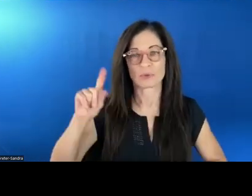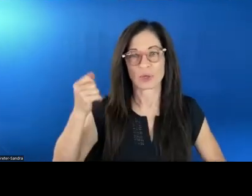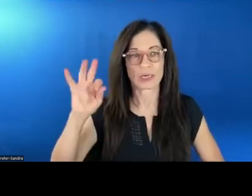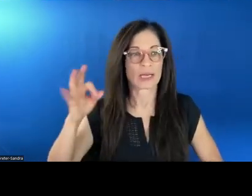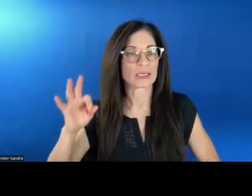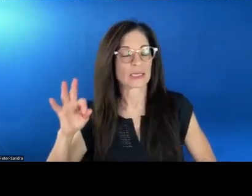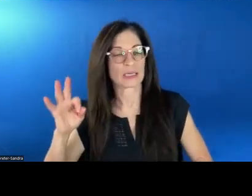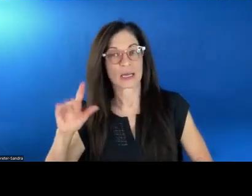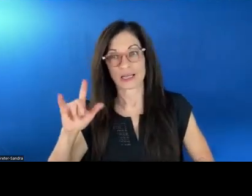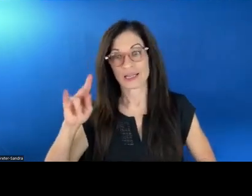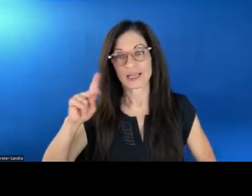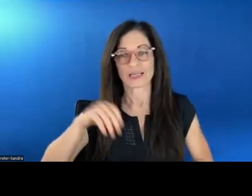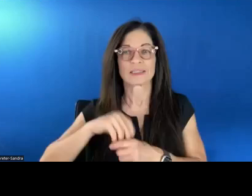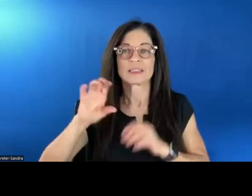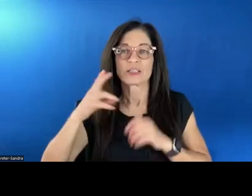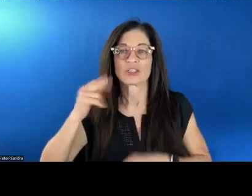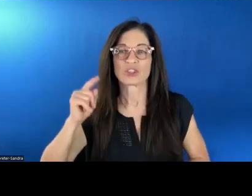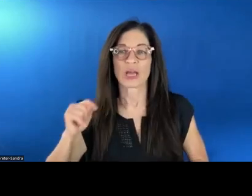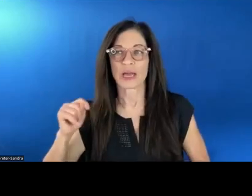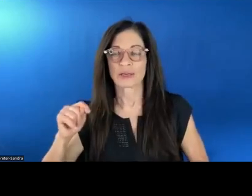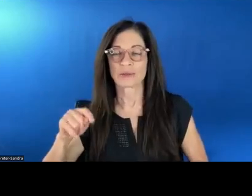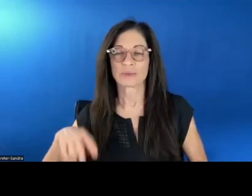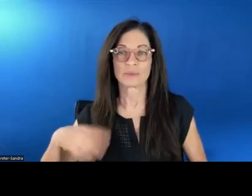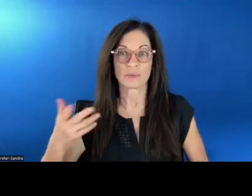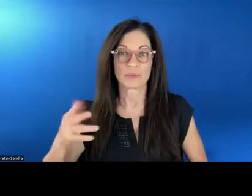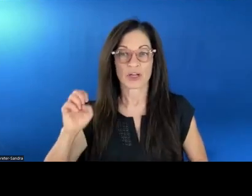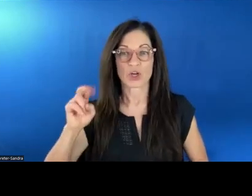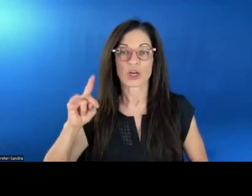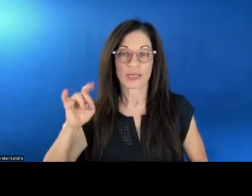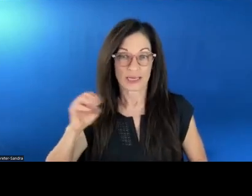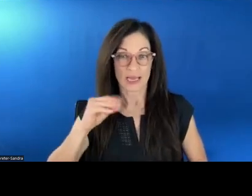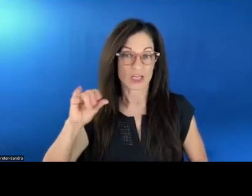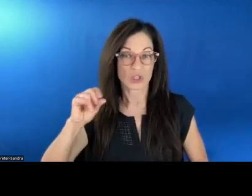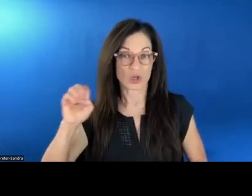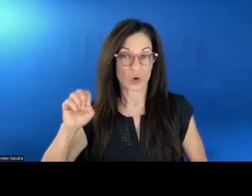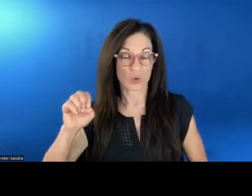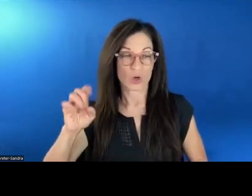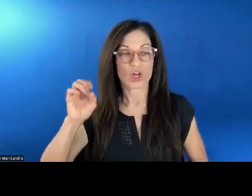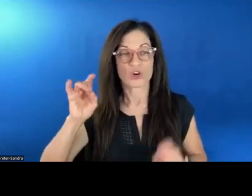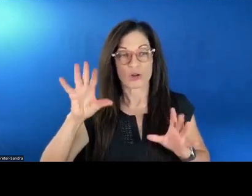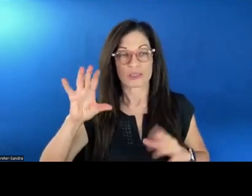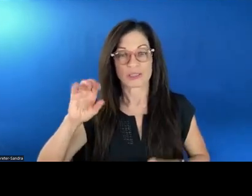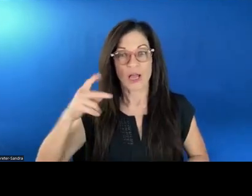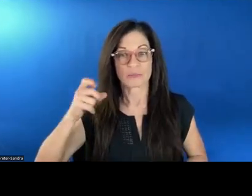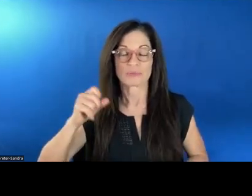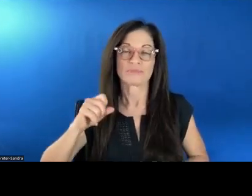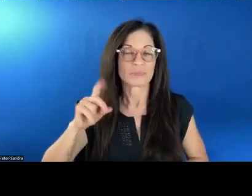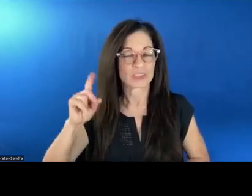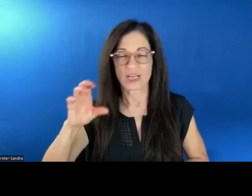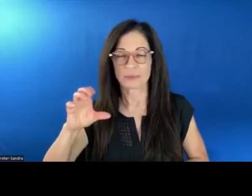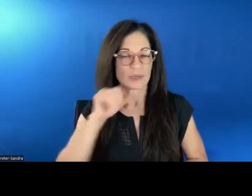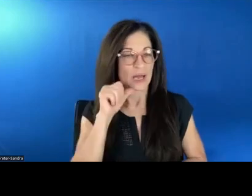2019, and the link is in the chat. And this is Ernie and Joe, Crisis Cops, and it follows, this is a documentary, so it's not a